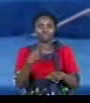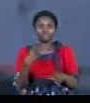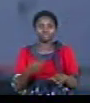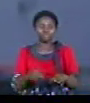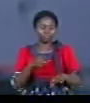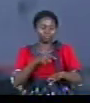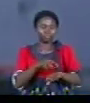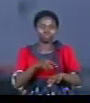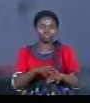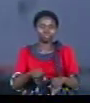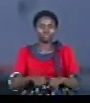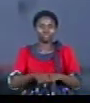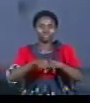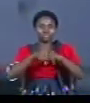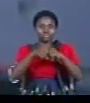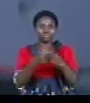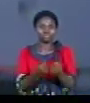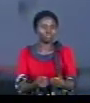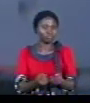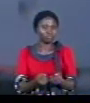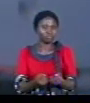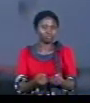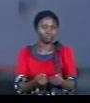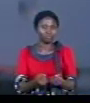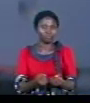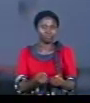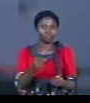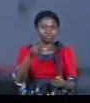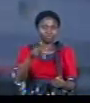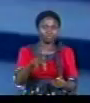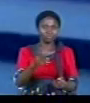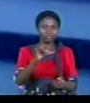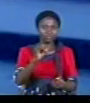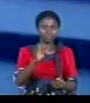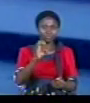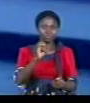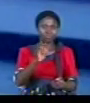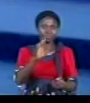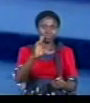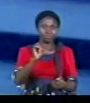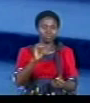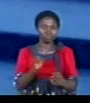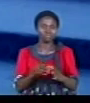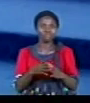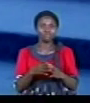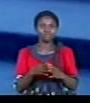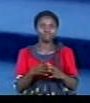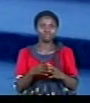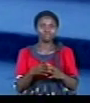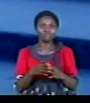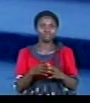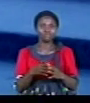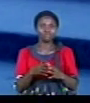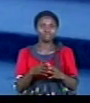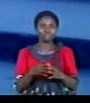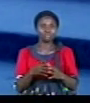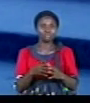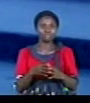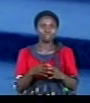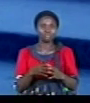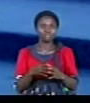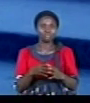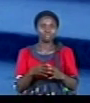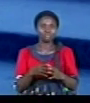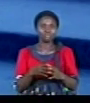it. Done. So there are many people waiting to give their testimony. So the bone pieces, because in the bone is not in the normal position, I